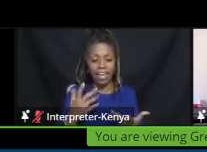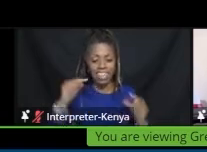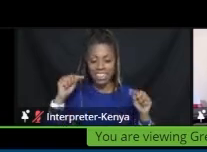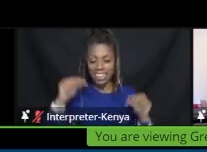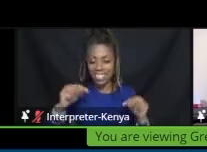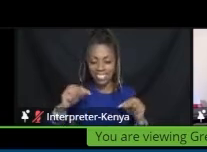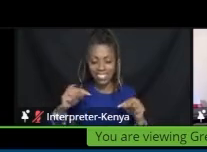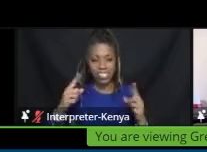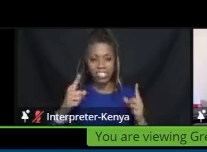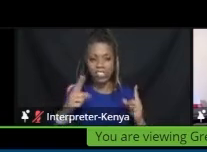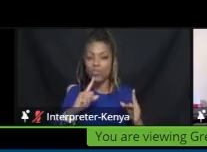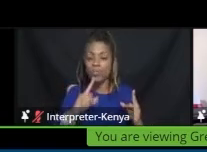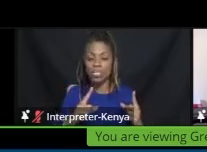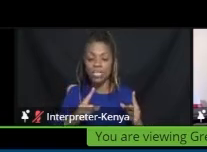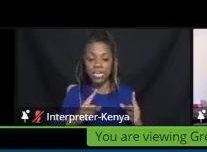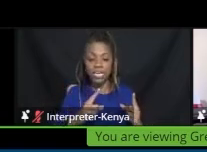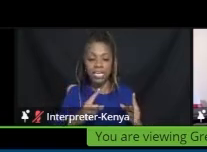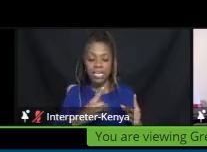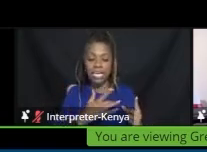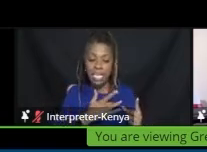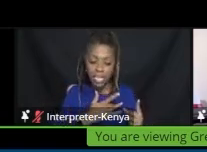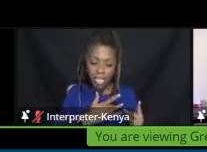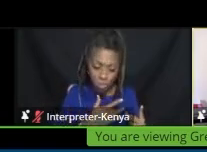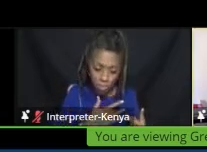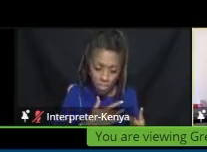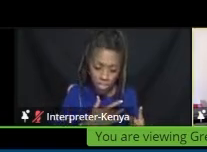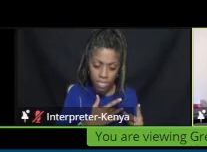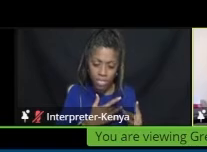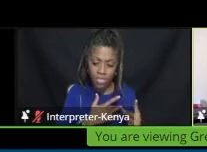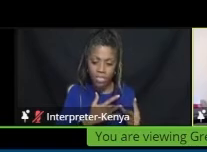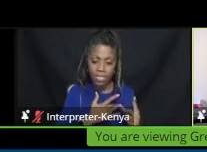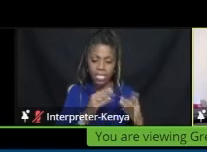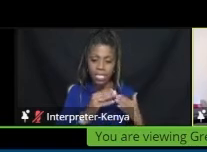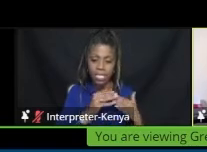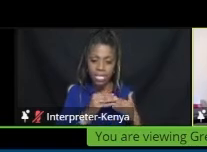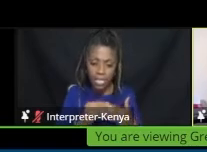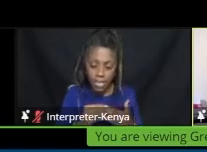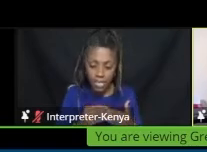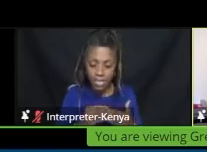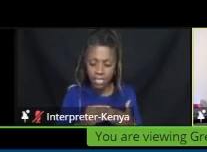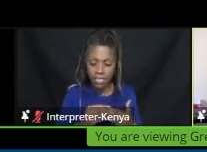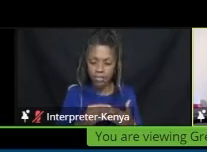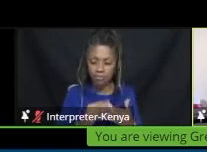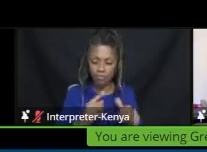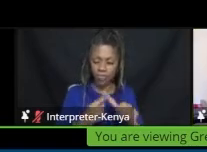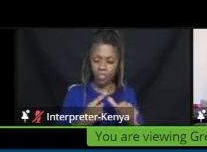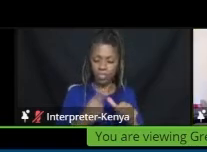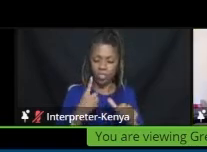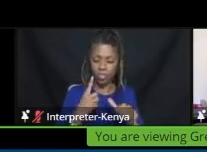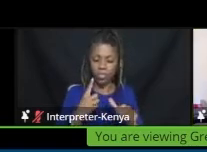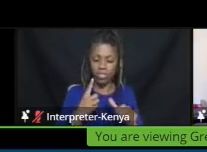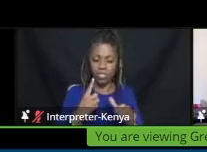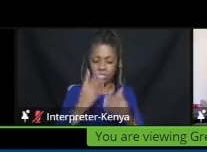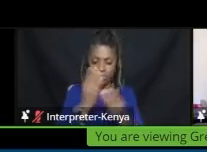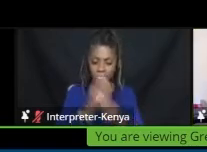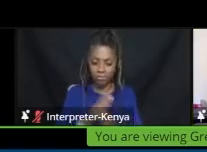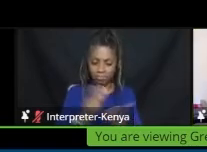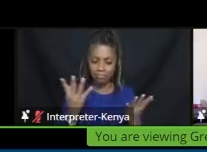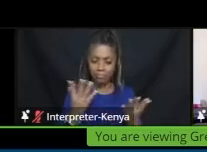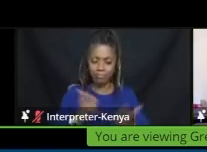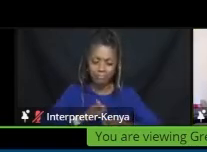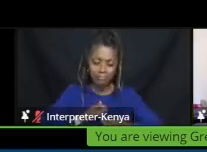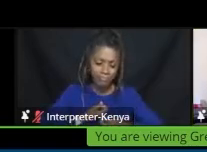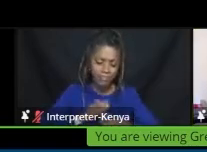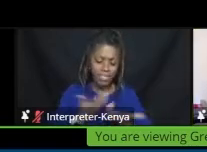empathy-driven way for us to reconnect, Penny, after a week apart. Yes, sir. And I just want to thank you for the prompt and the energy